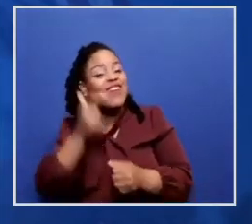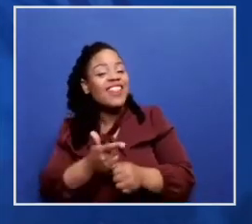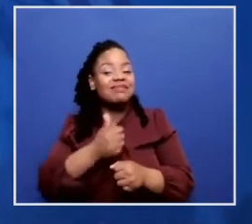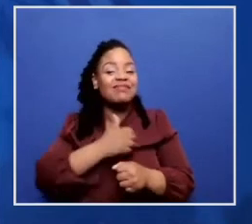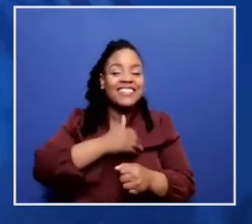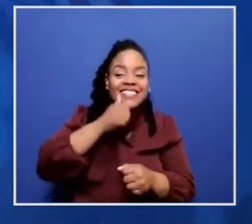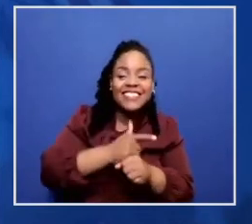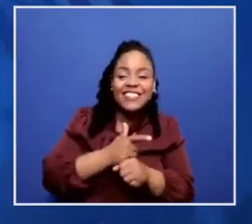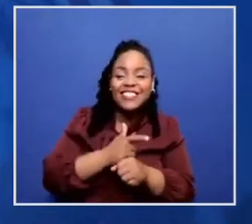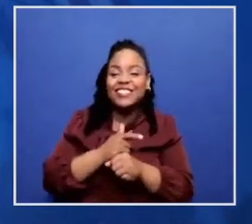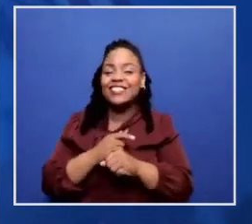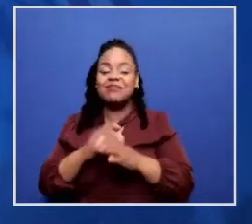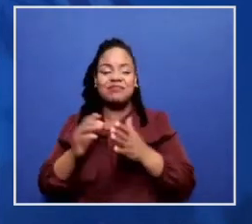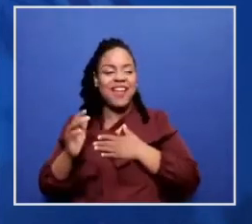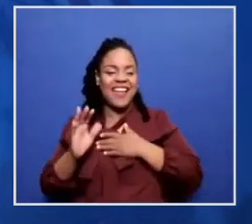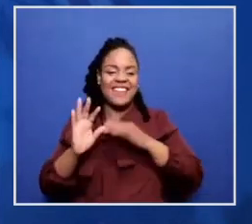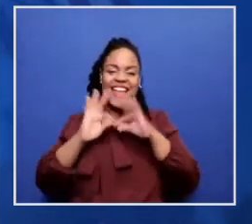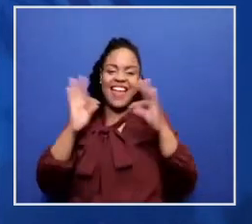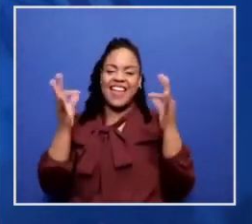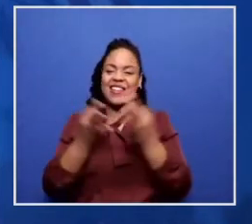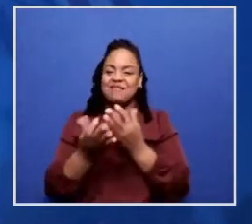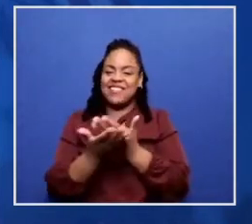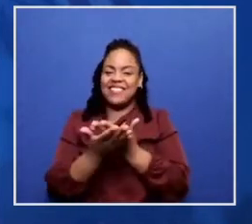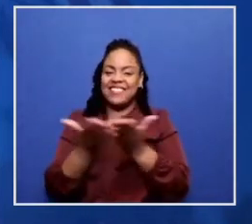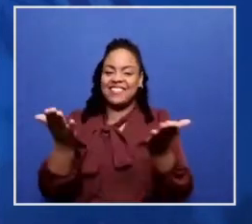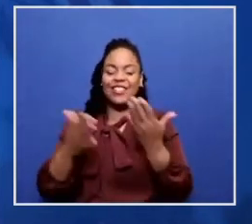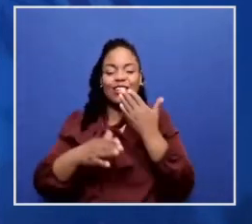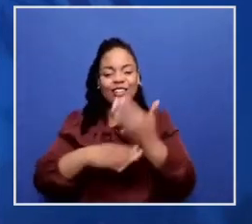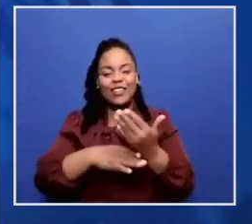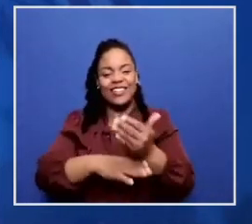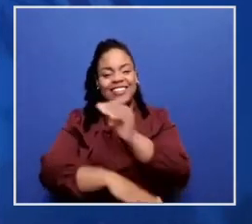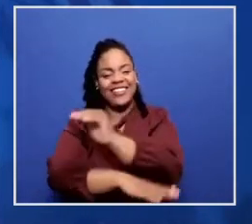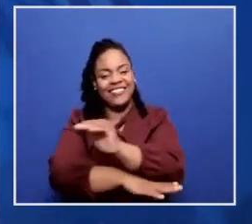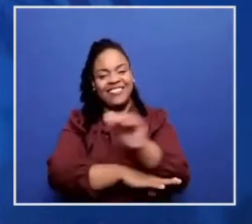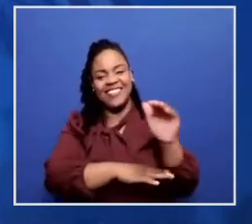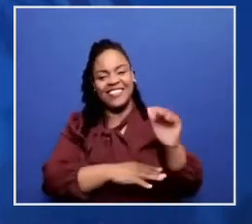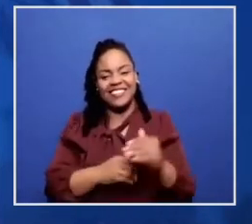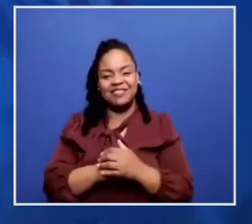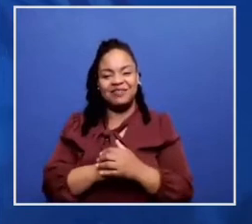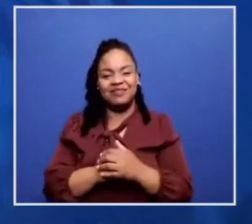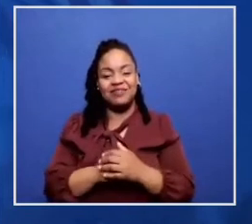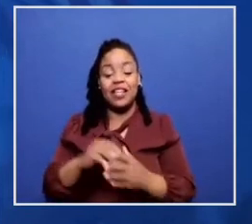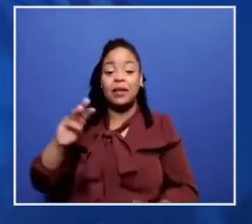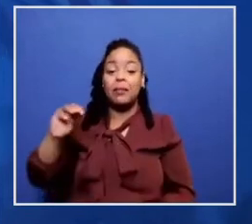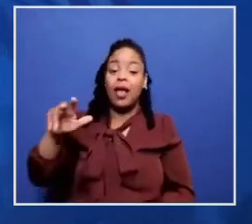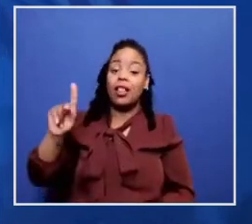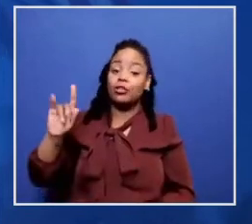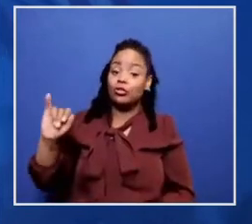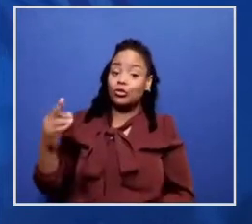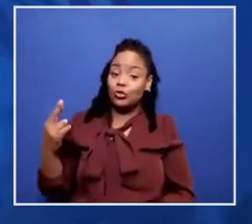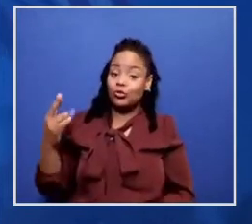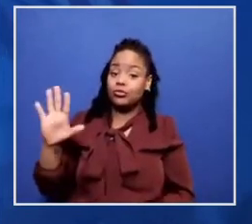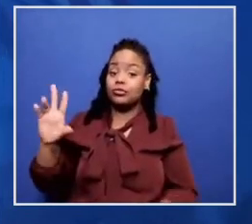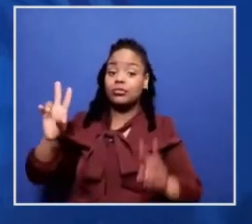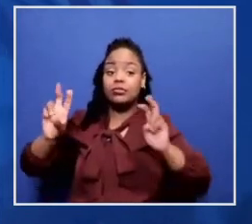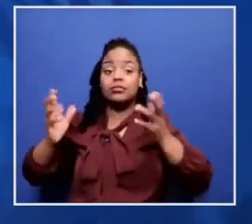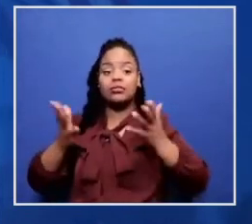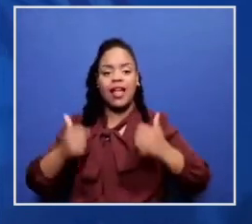Martin Luther King Jr. once said this: life's most persistent